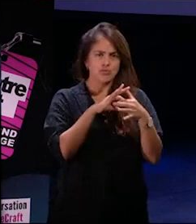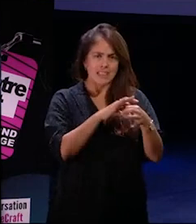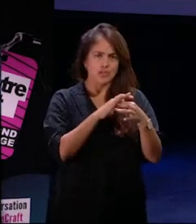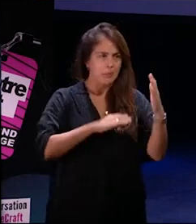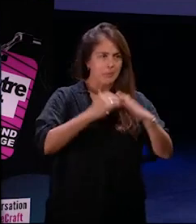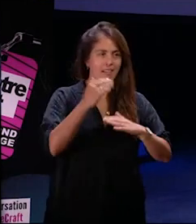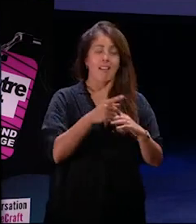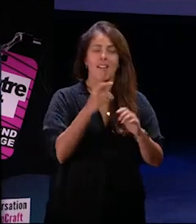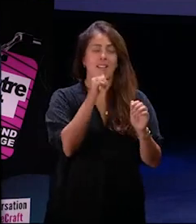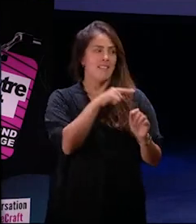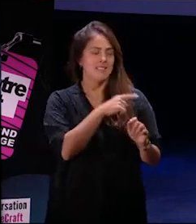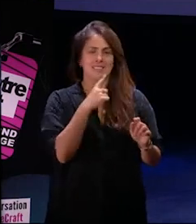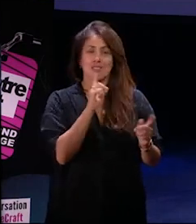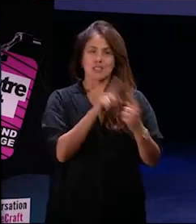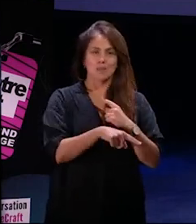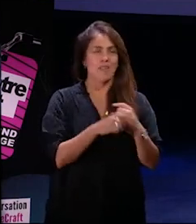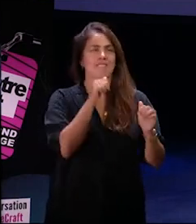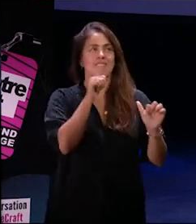my favorite question.